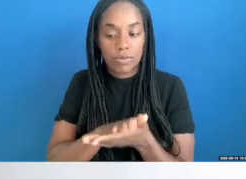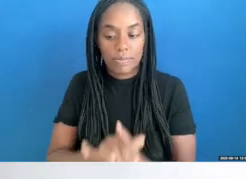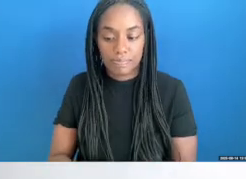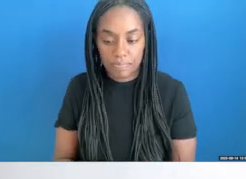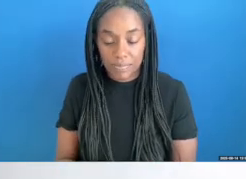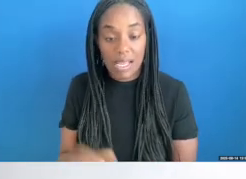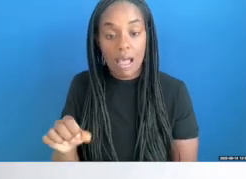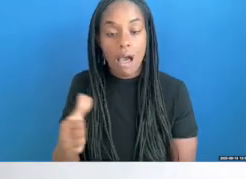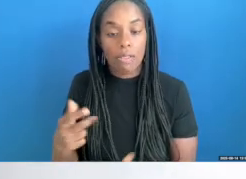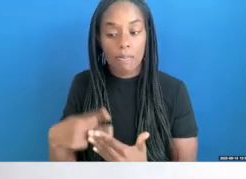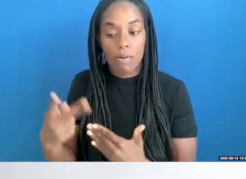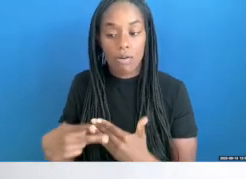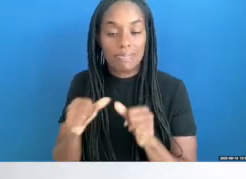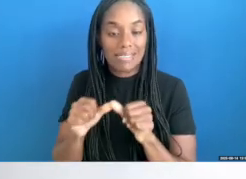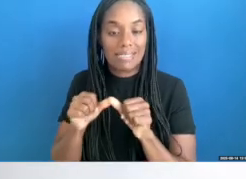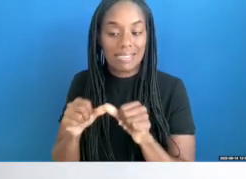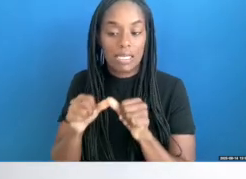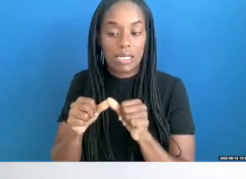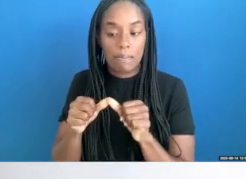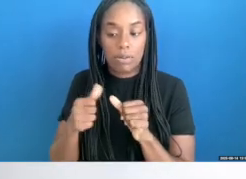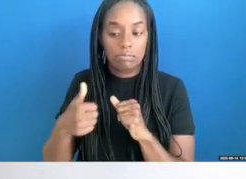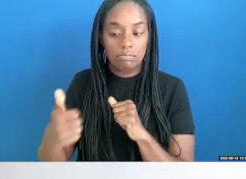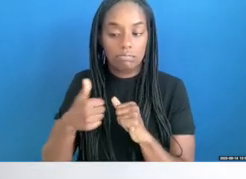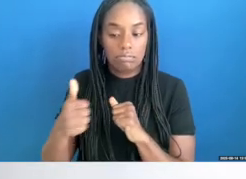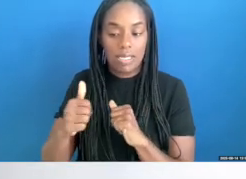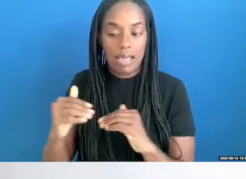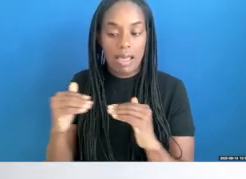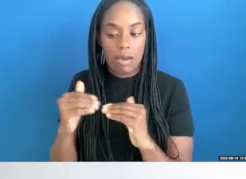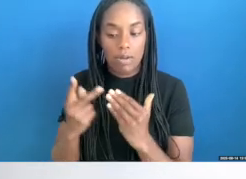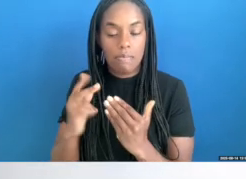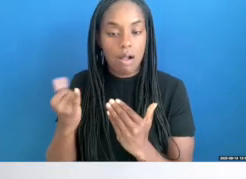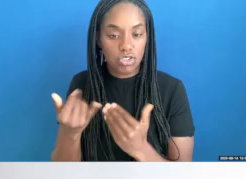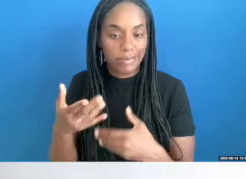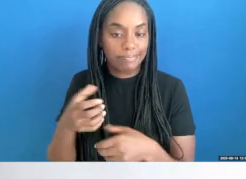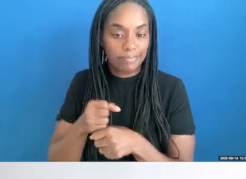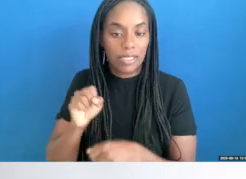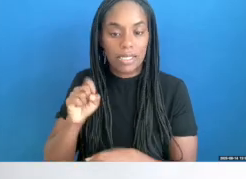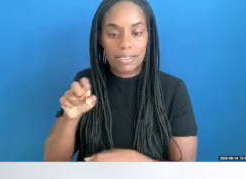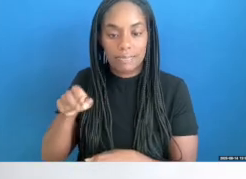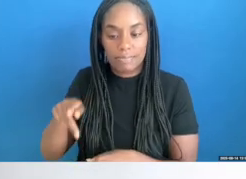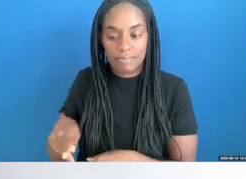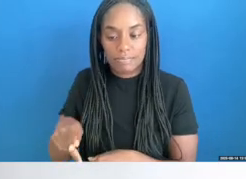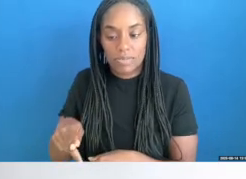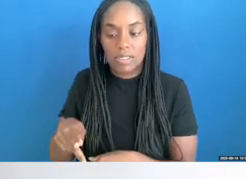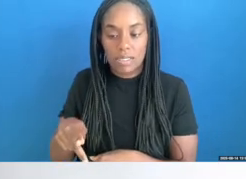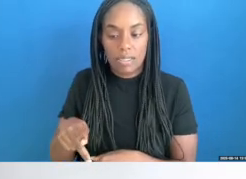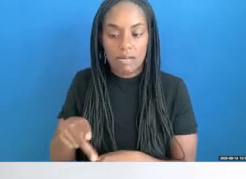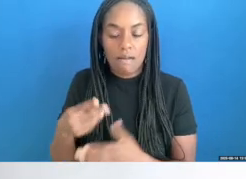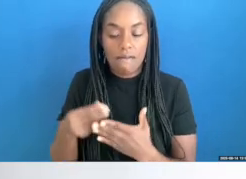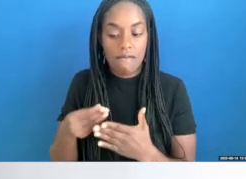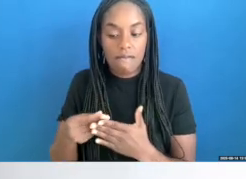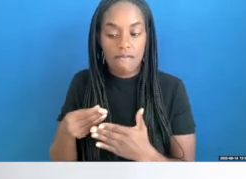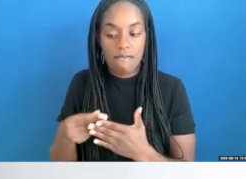program, Sustainable Transportation Equity Project, or STEP, funds complementary investment to